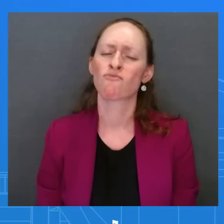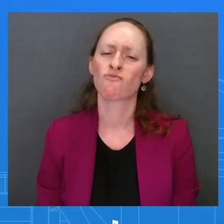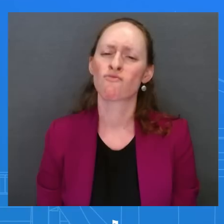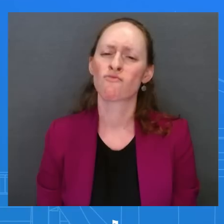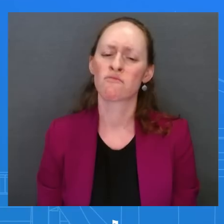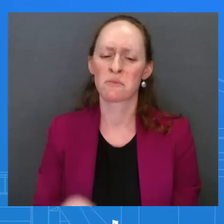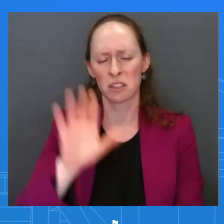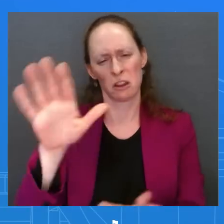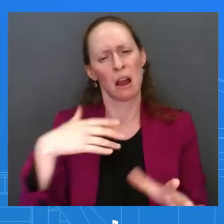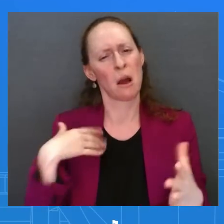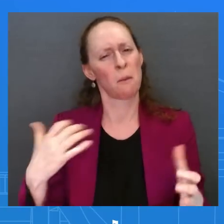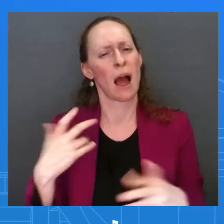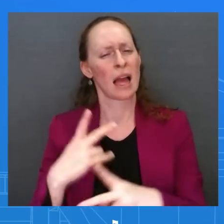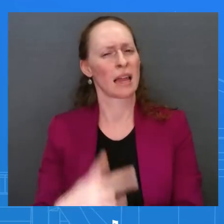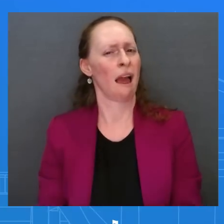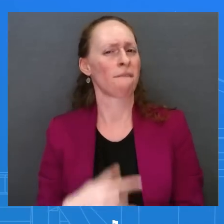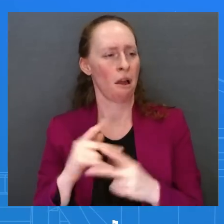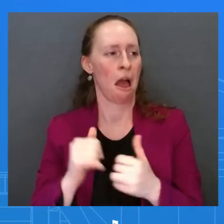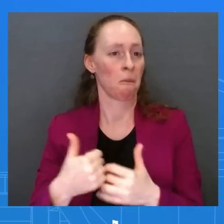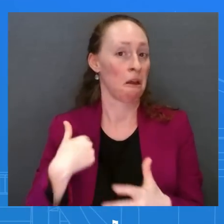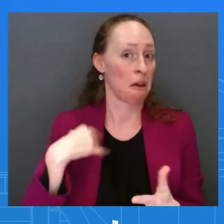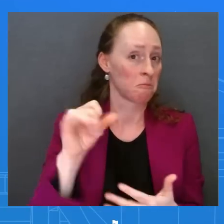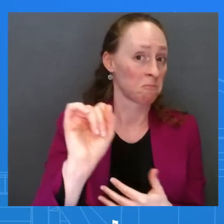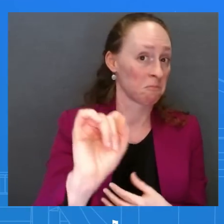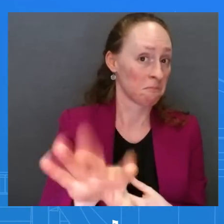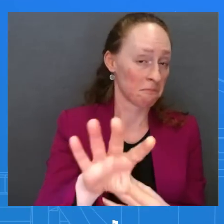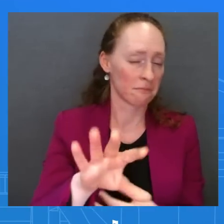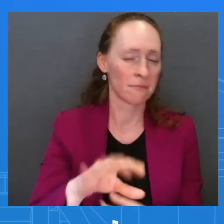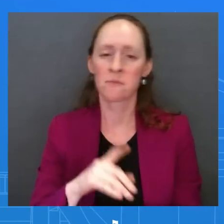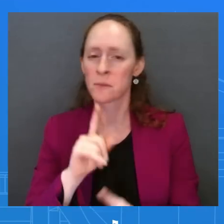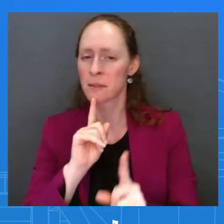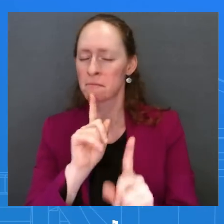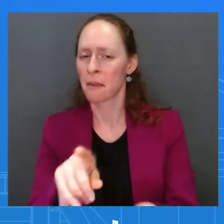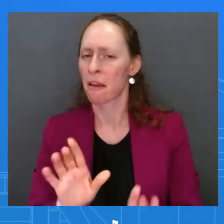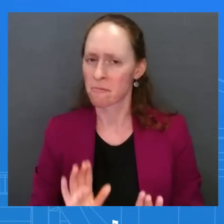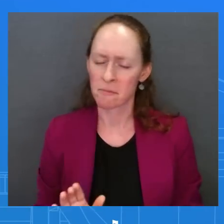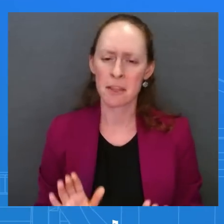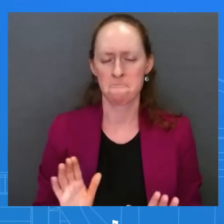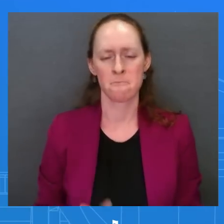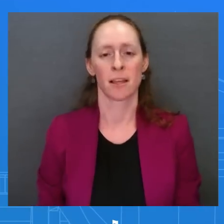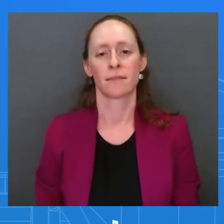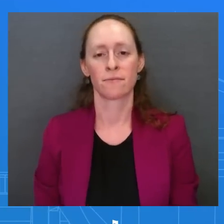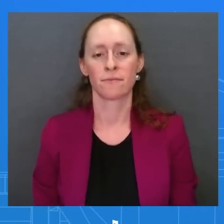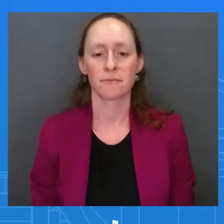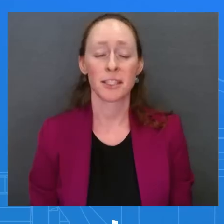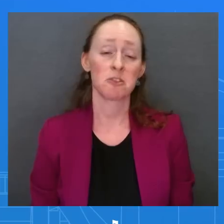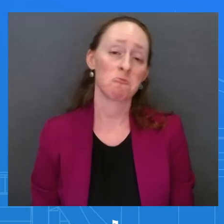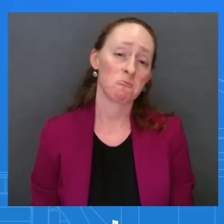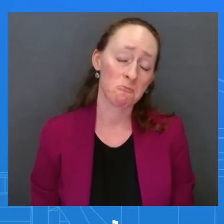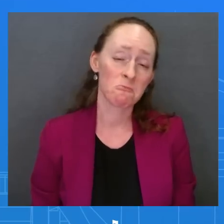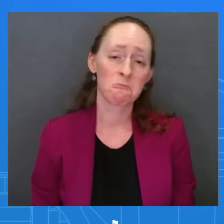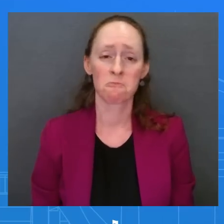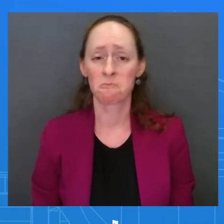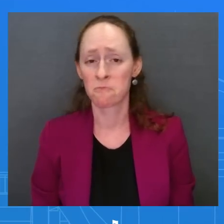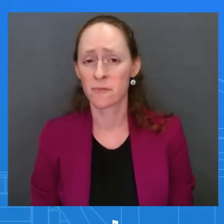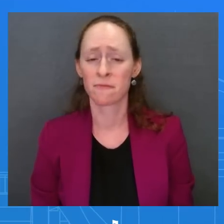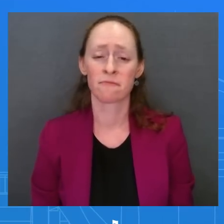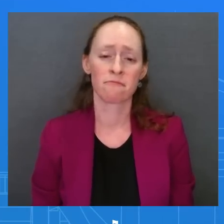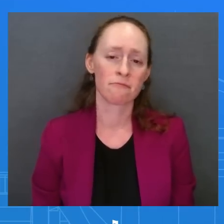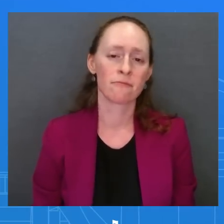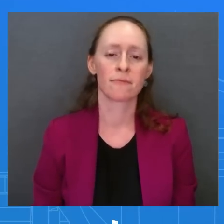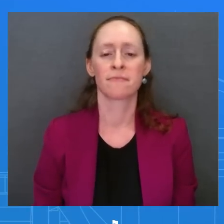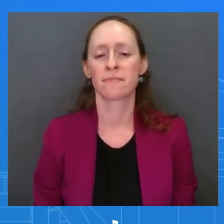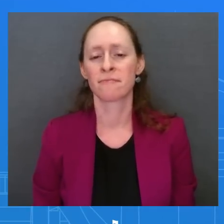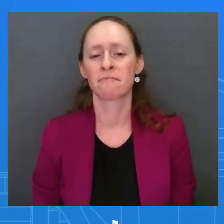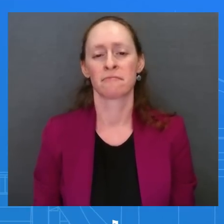speaking more broadly, I would say the question is to not us, but it is to congressional Republicans and what they have done